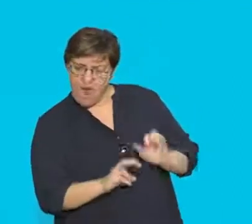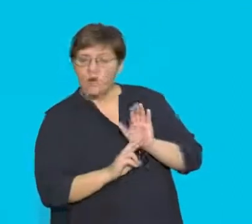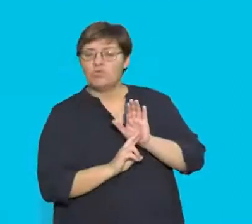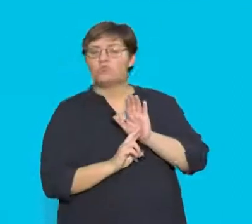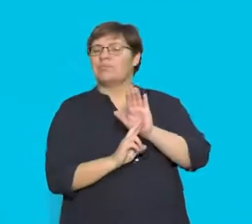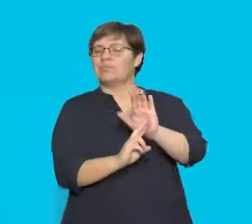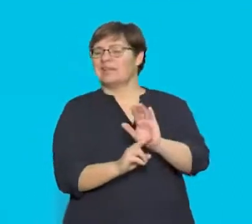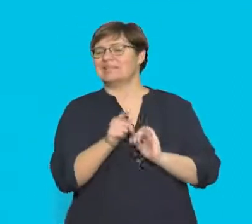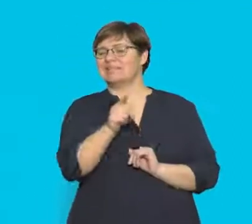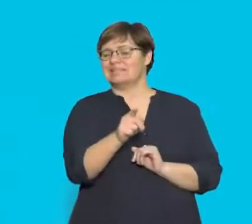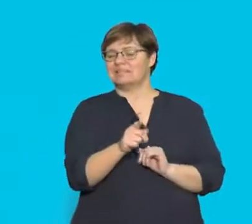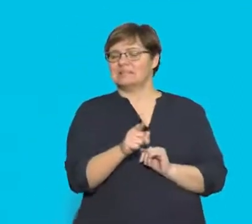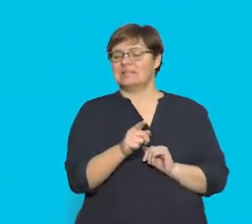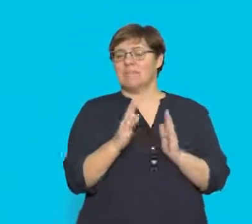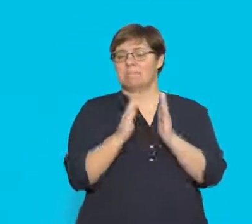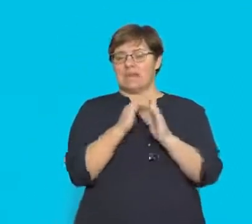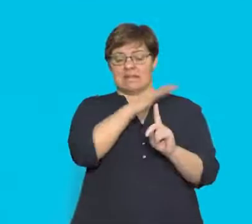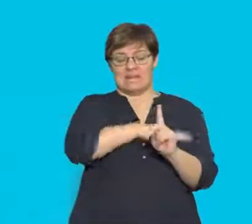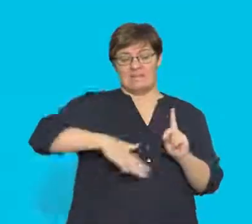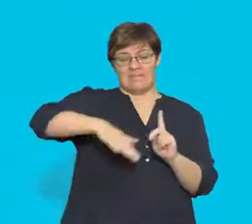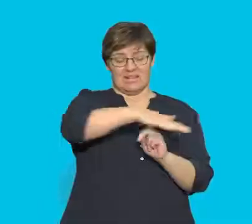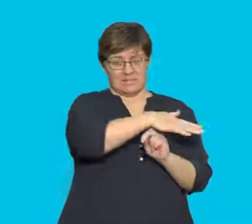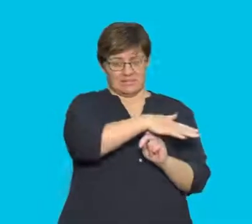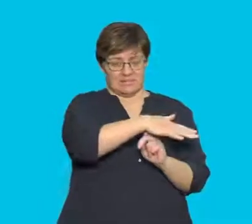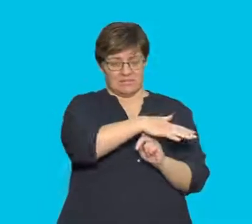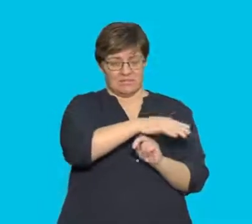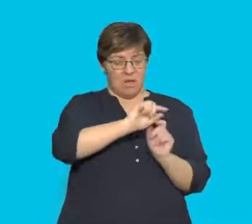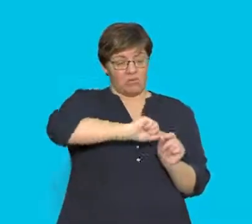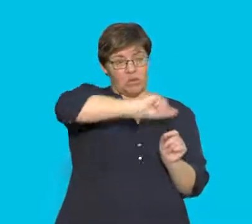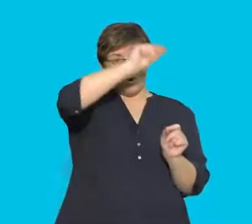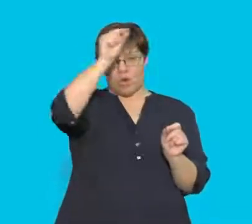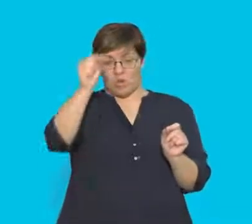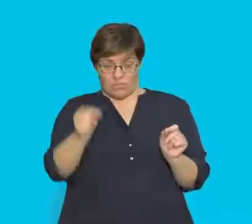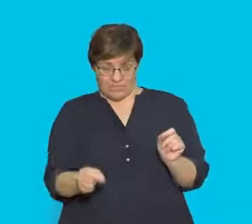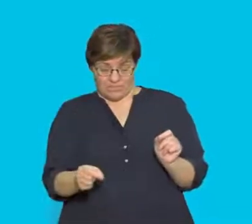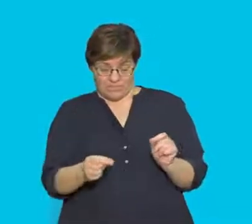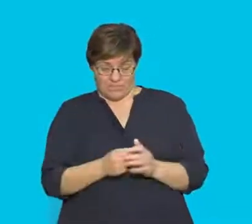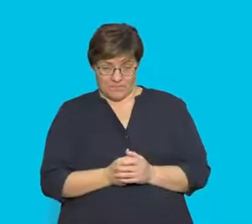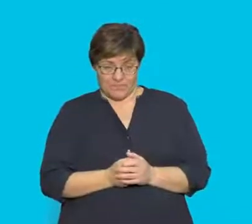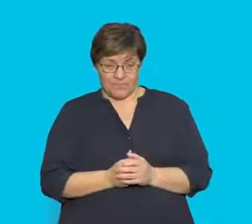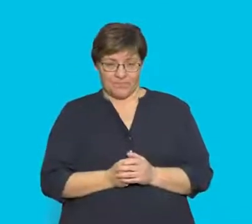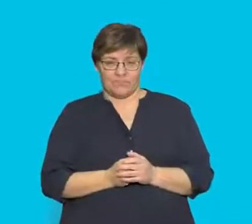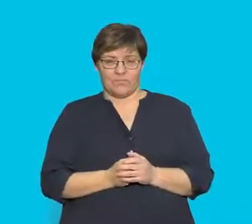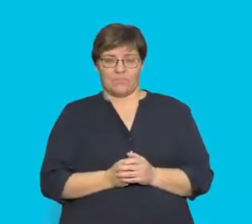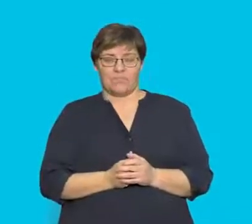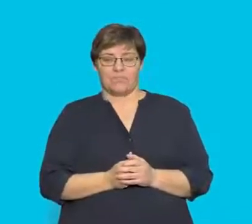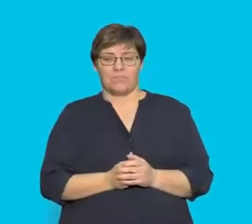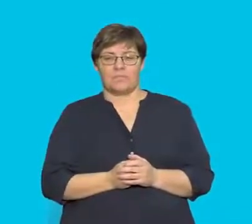we represent this magnetic field around a loop or bent piece of wire.